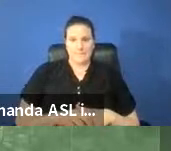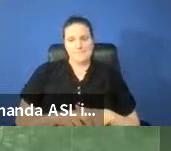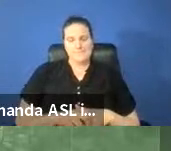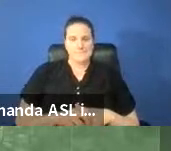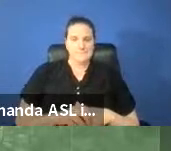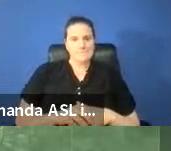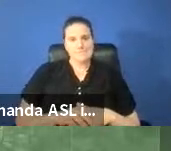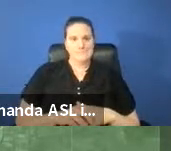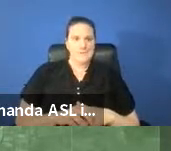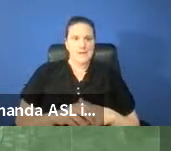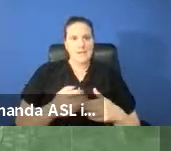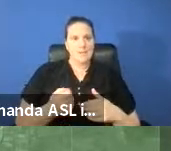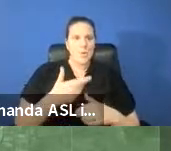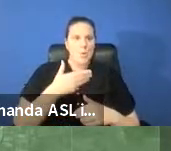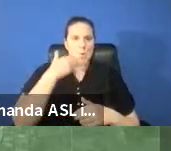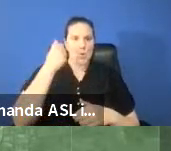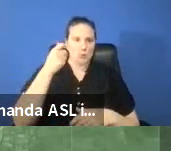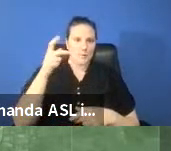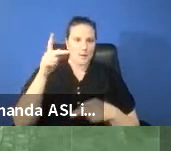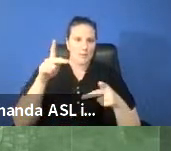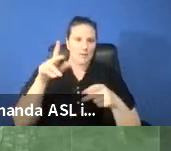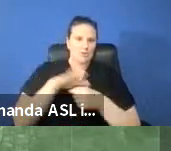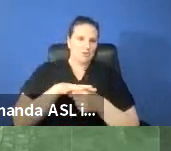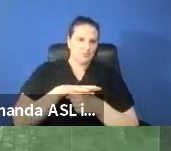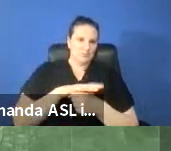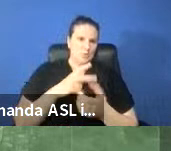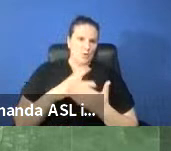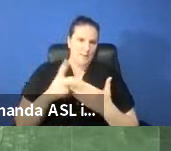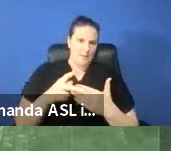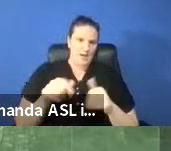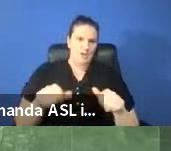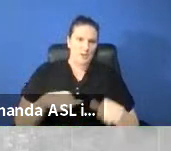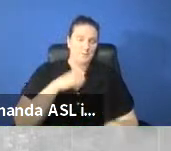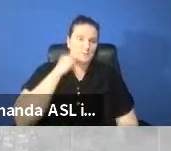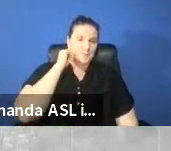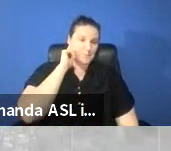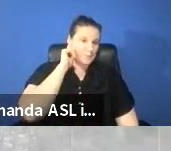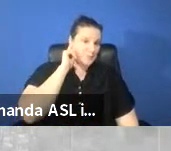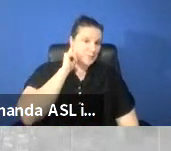older population in our program area.